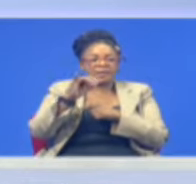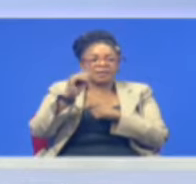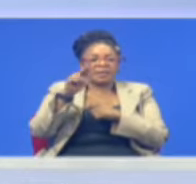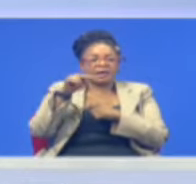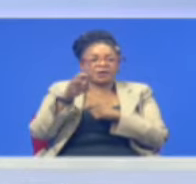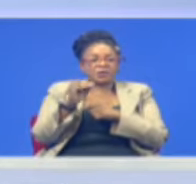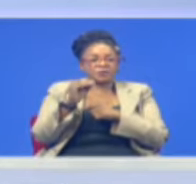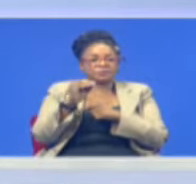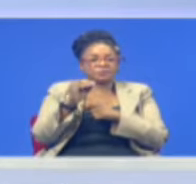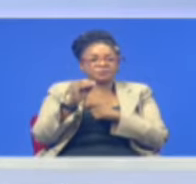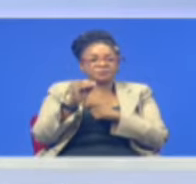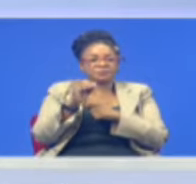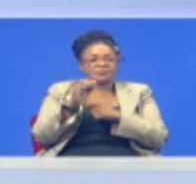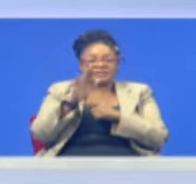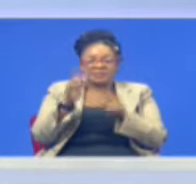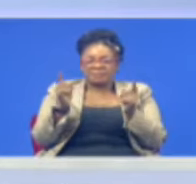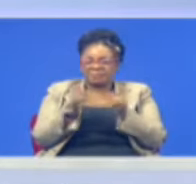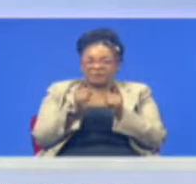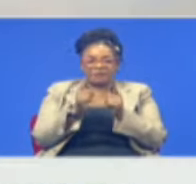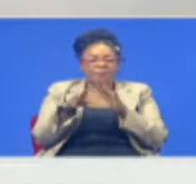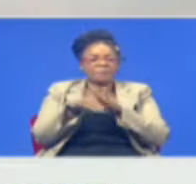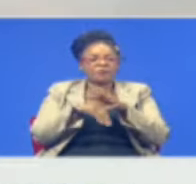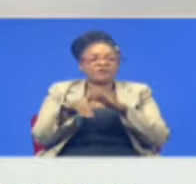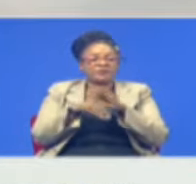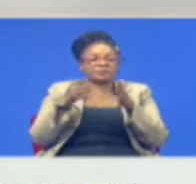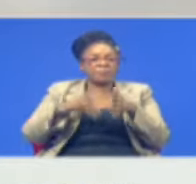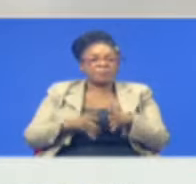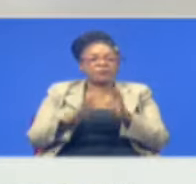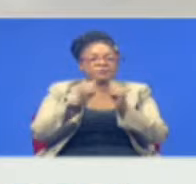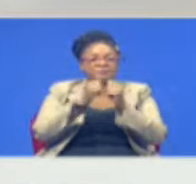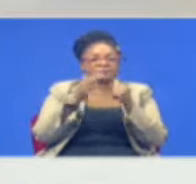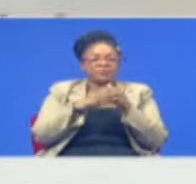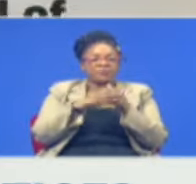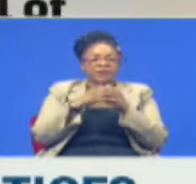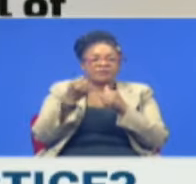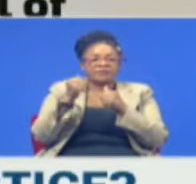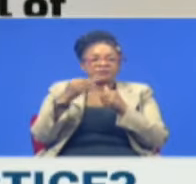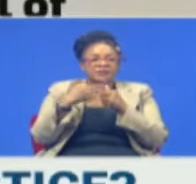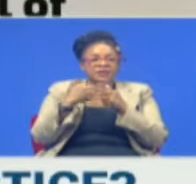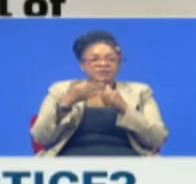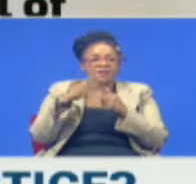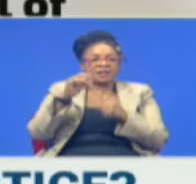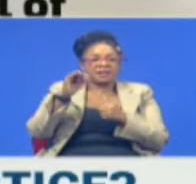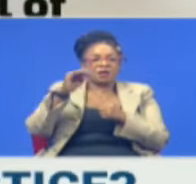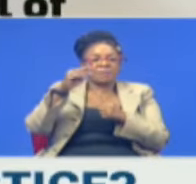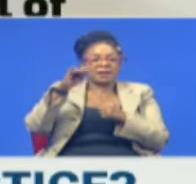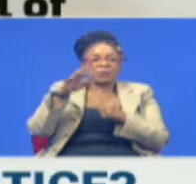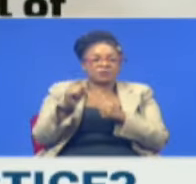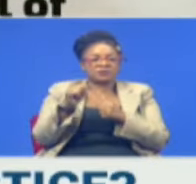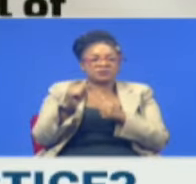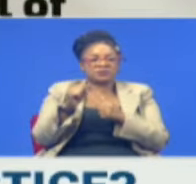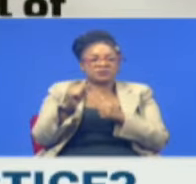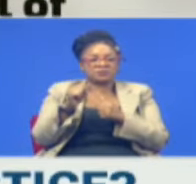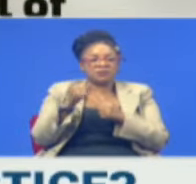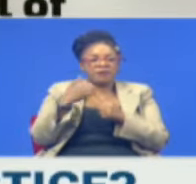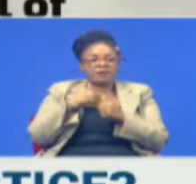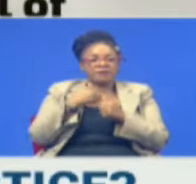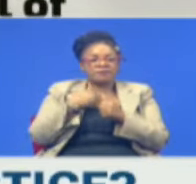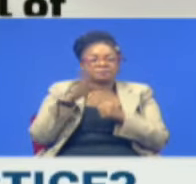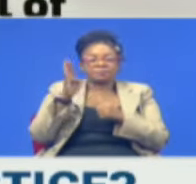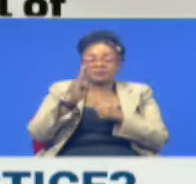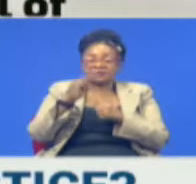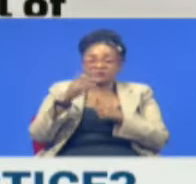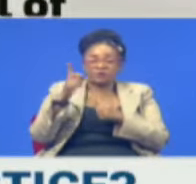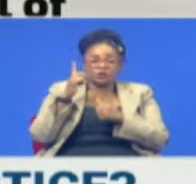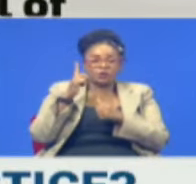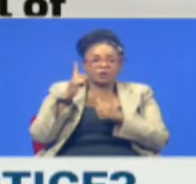Jepkoech. Here's a brief profile. She was born in 1968 in Elgeyo Marakwet and earned her Bachelor's of Law at the